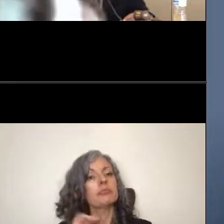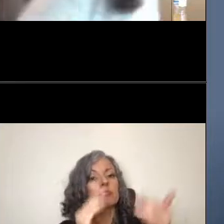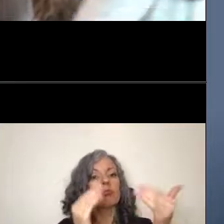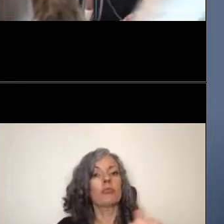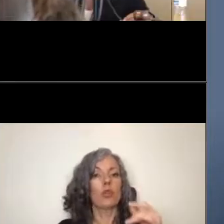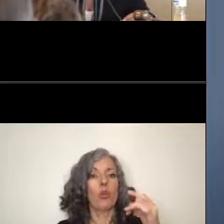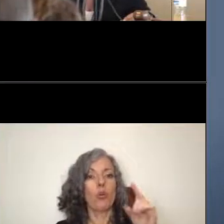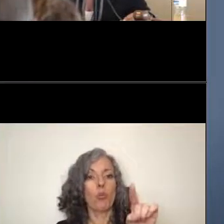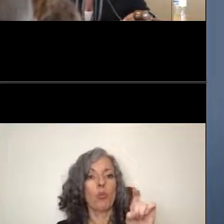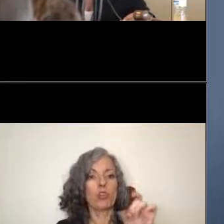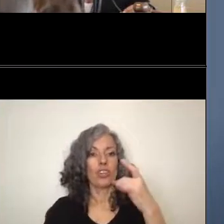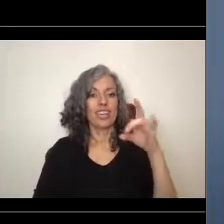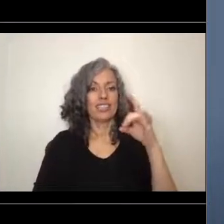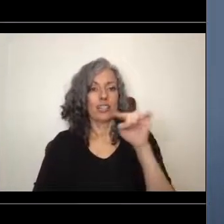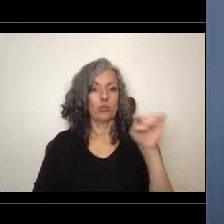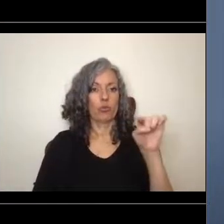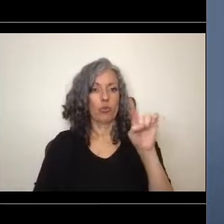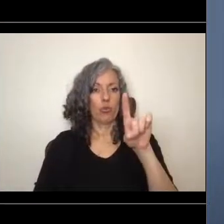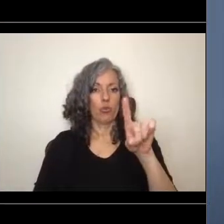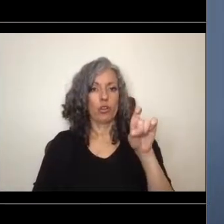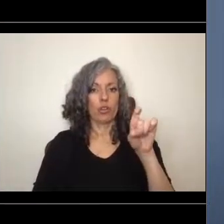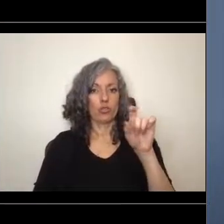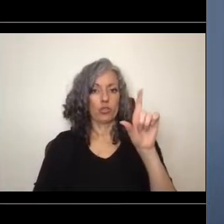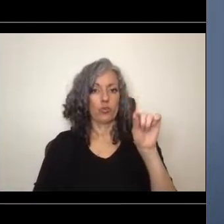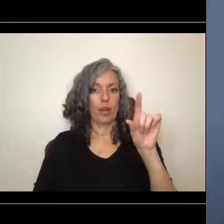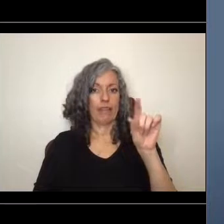120. Alika?